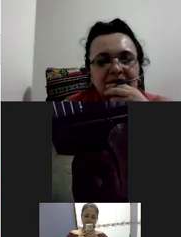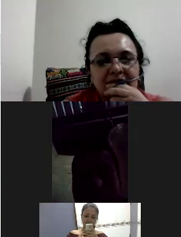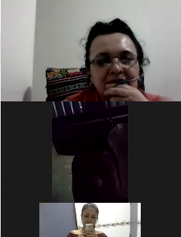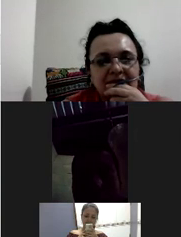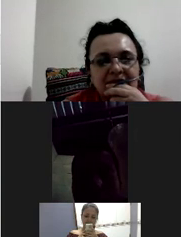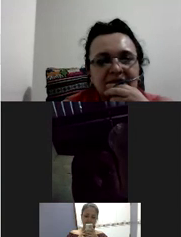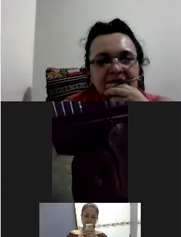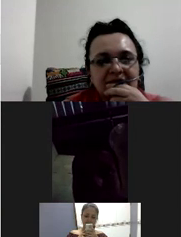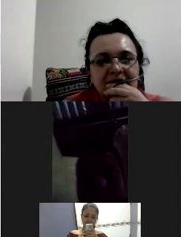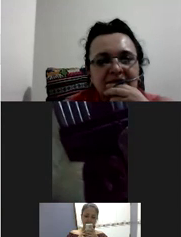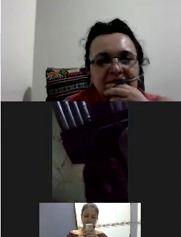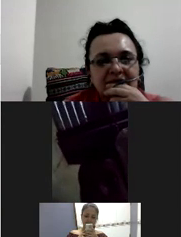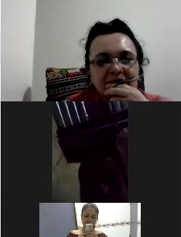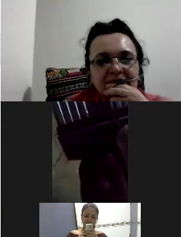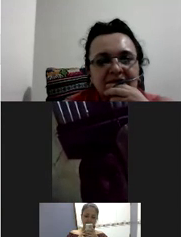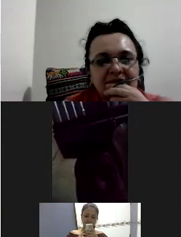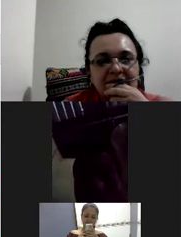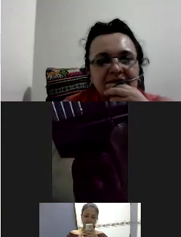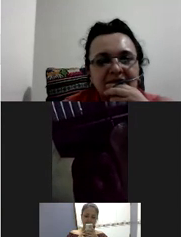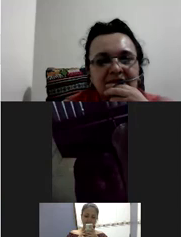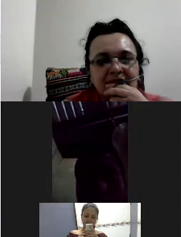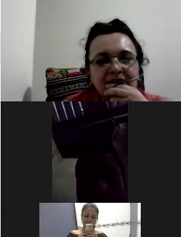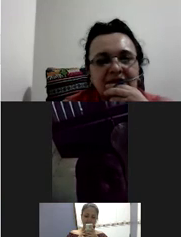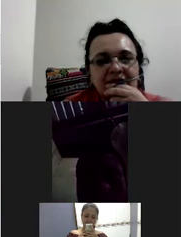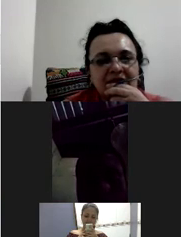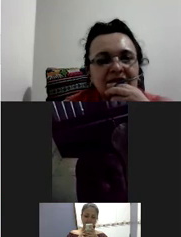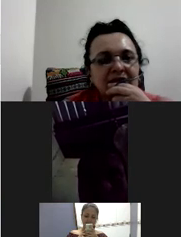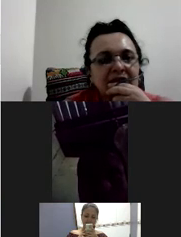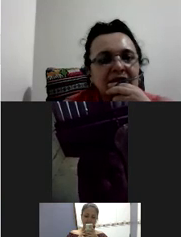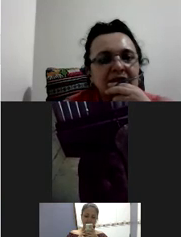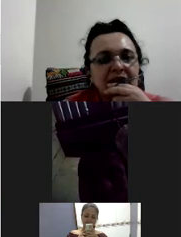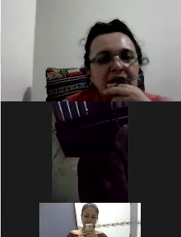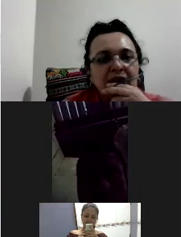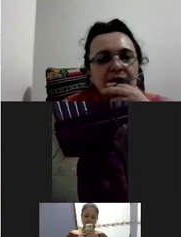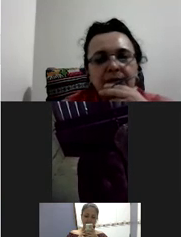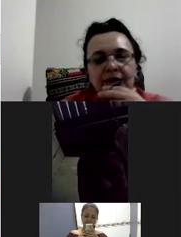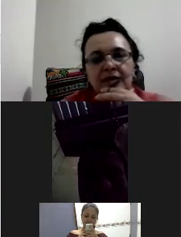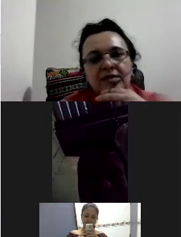with break and natural green juice?